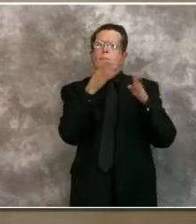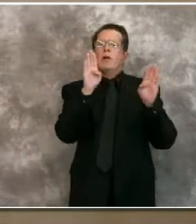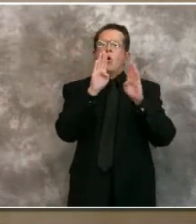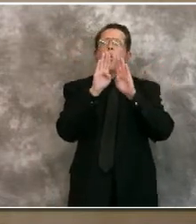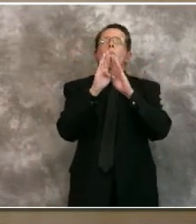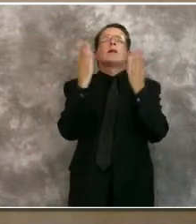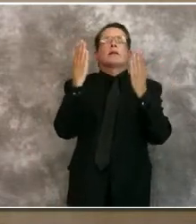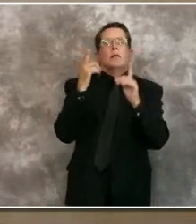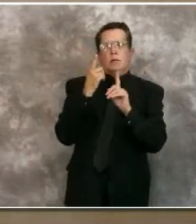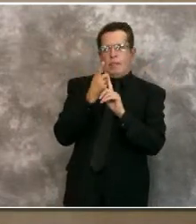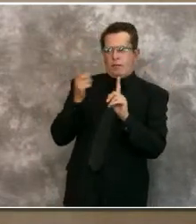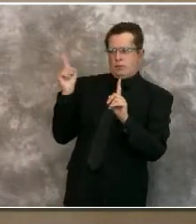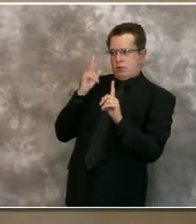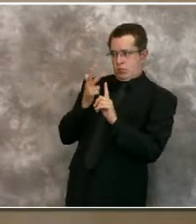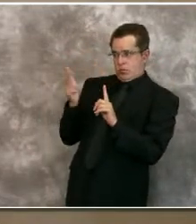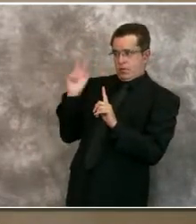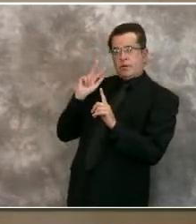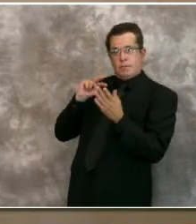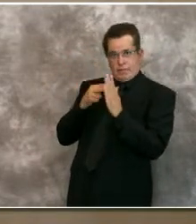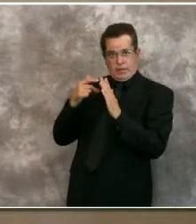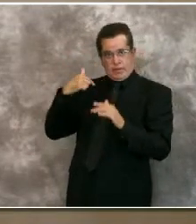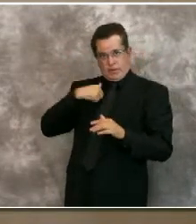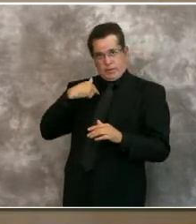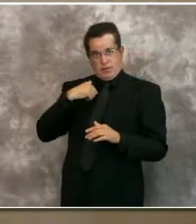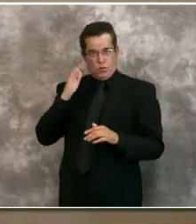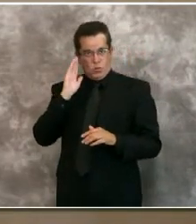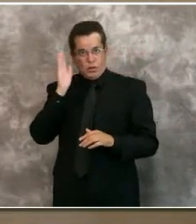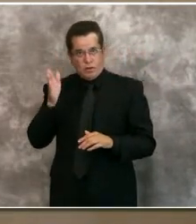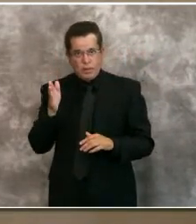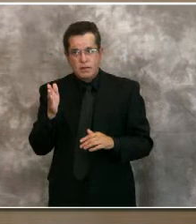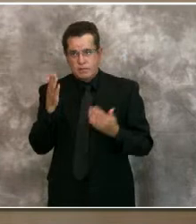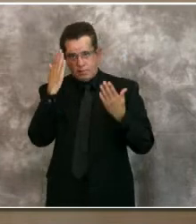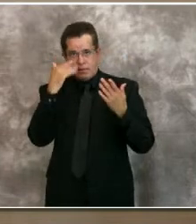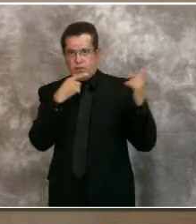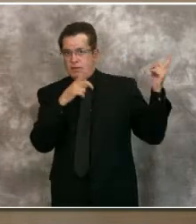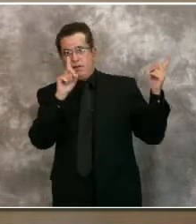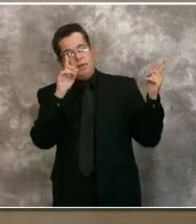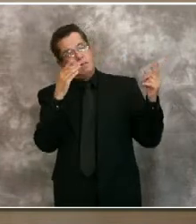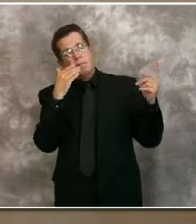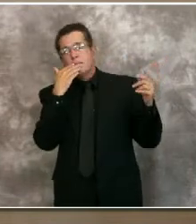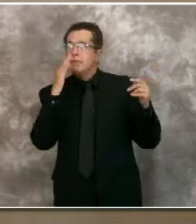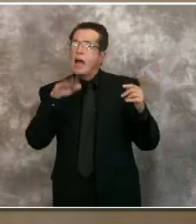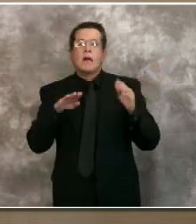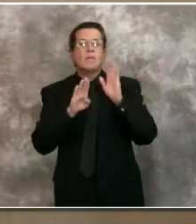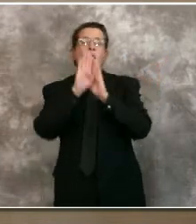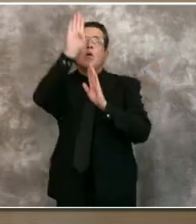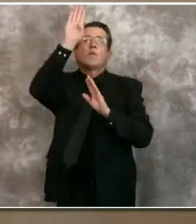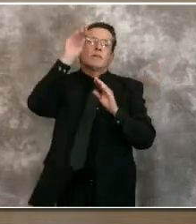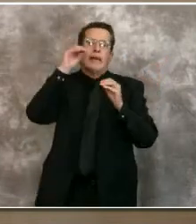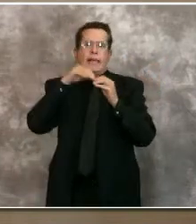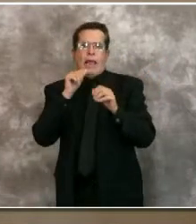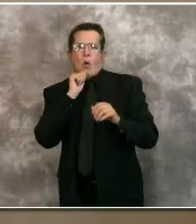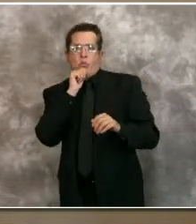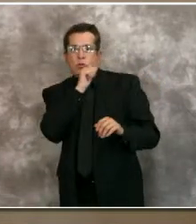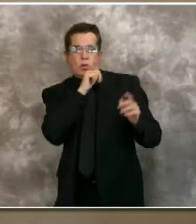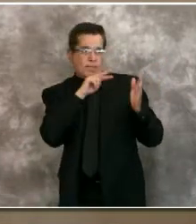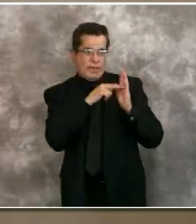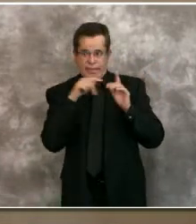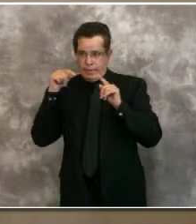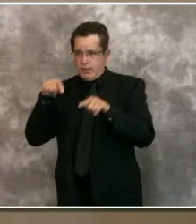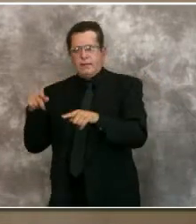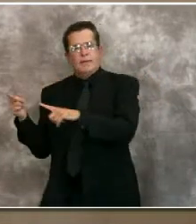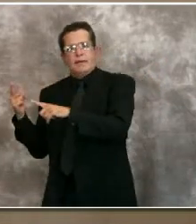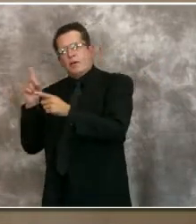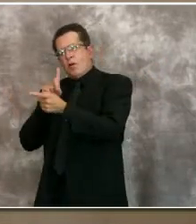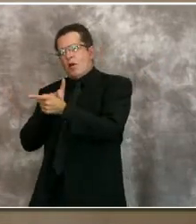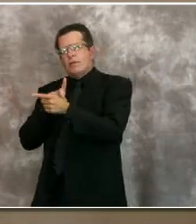any kind of a warning sign, given the fact that there's been such a drastic increase over in Arizona? Artie, I can't predict